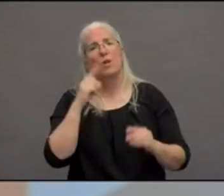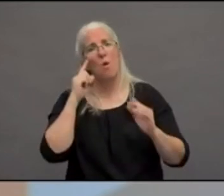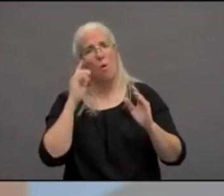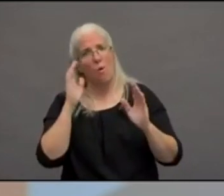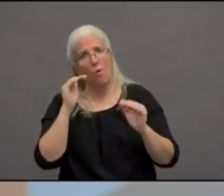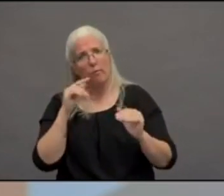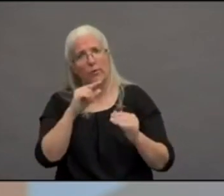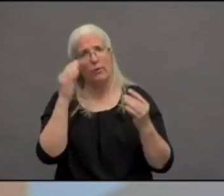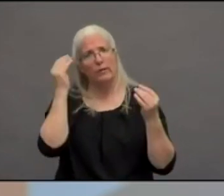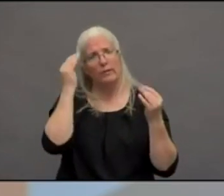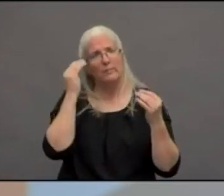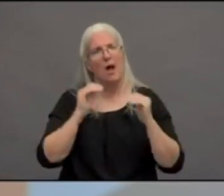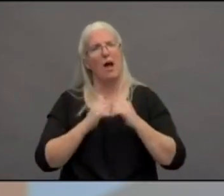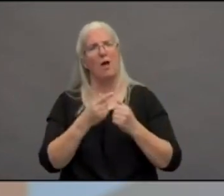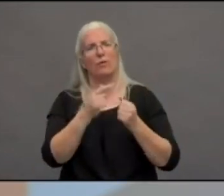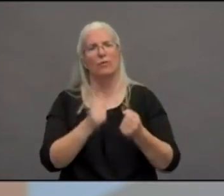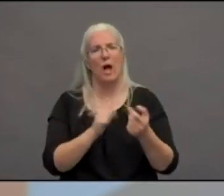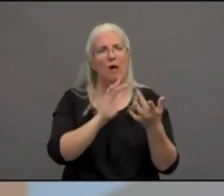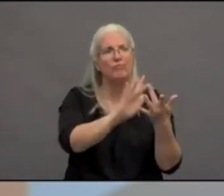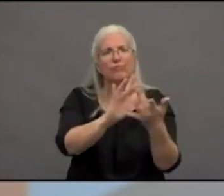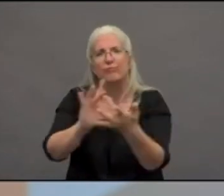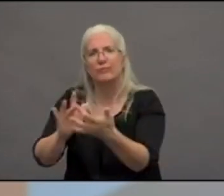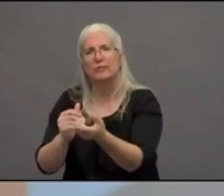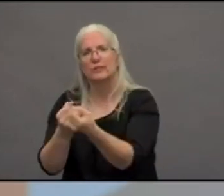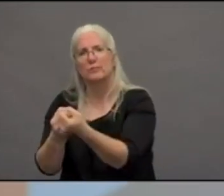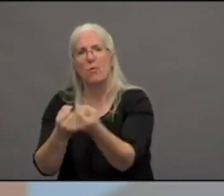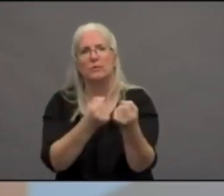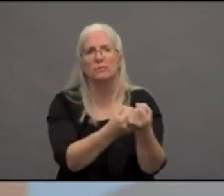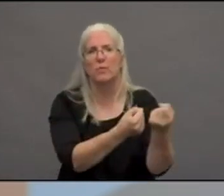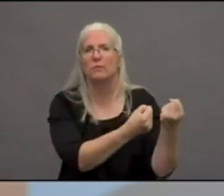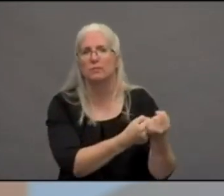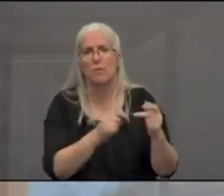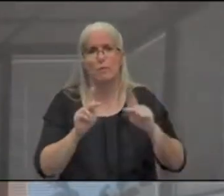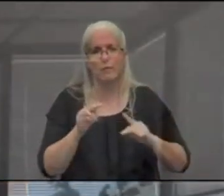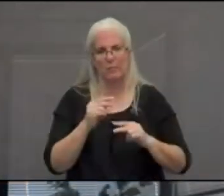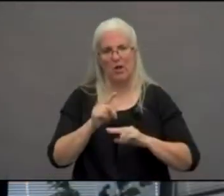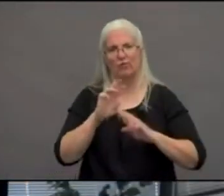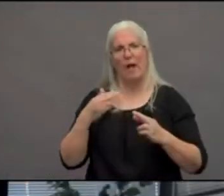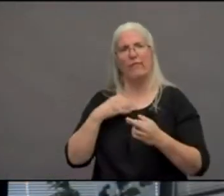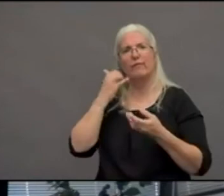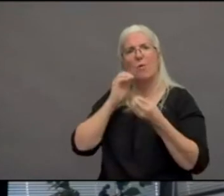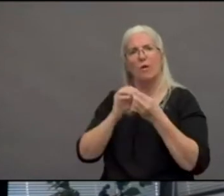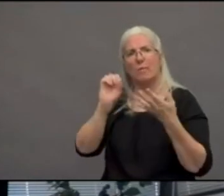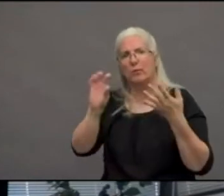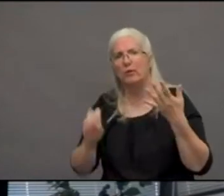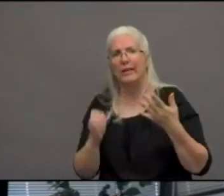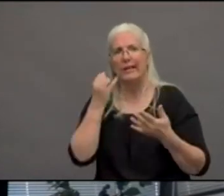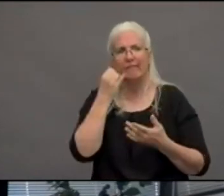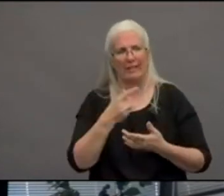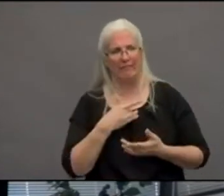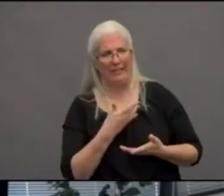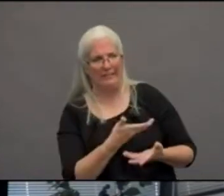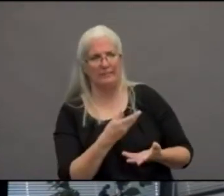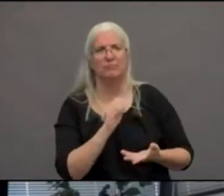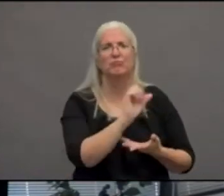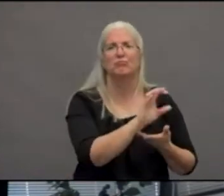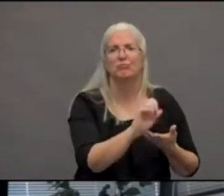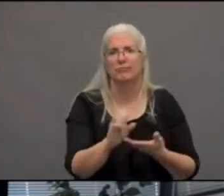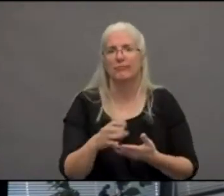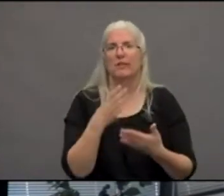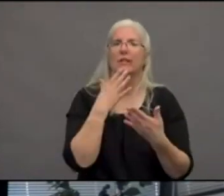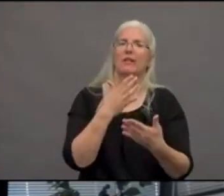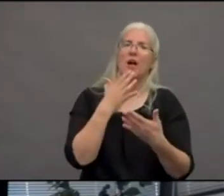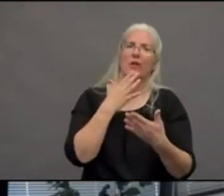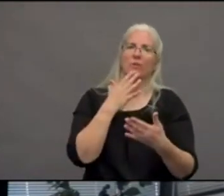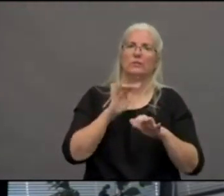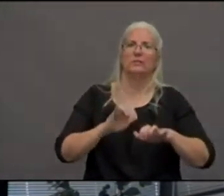numbers on hand in case you or a loved one needs them at any point. That's all we have for today. Thank you so much, everybody, and stay safe.